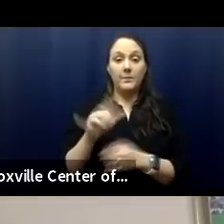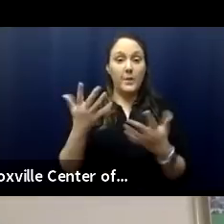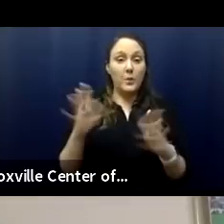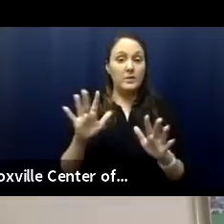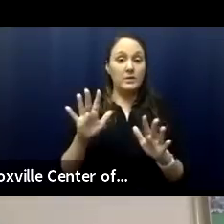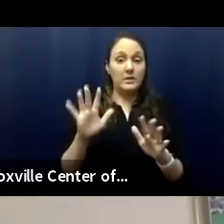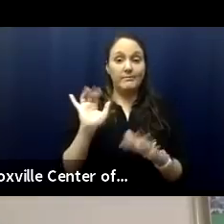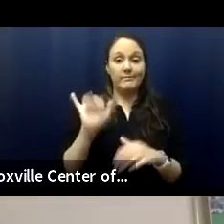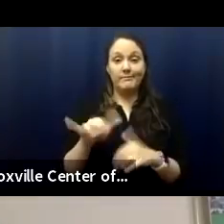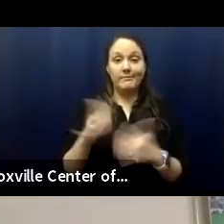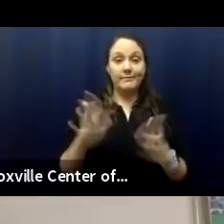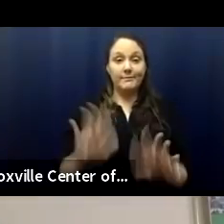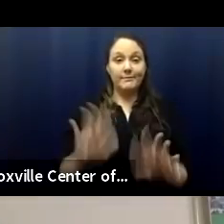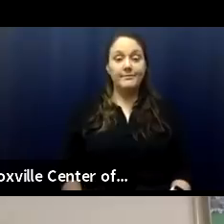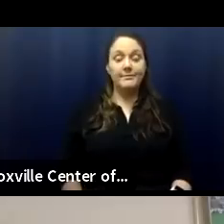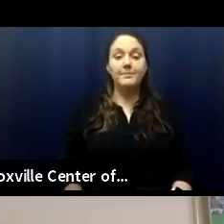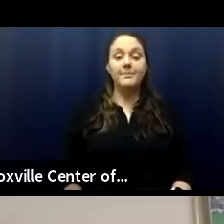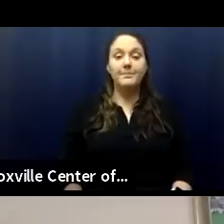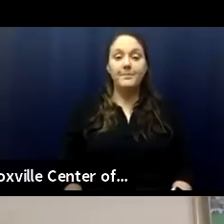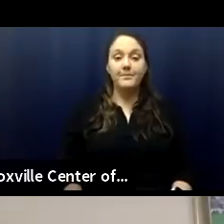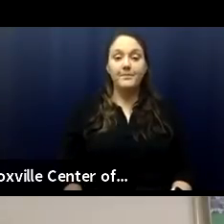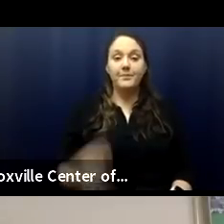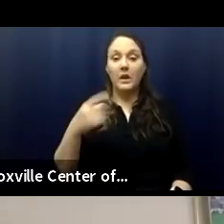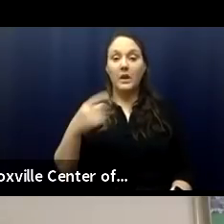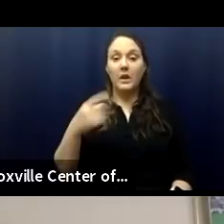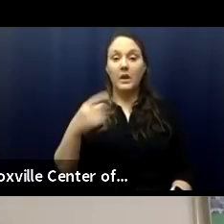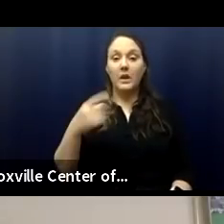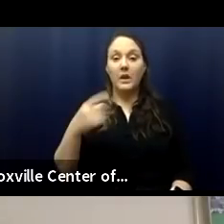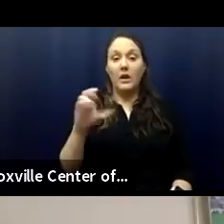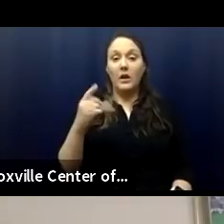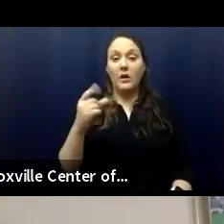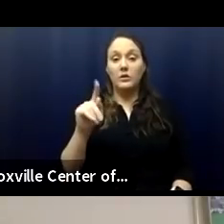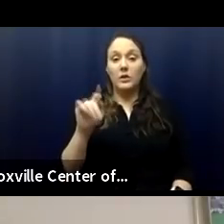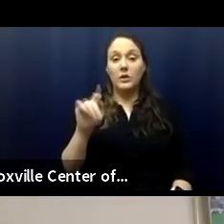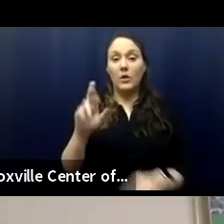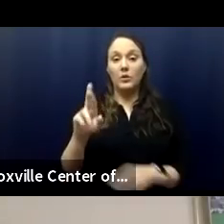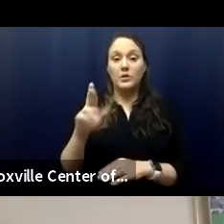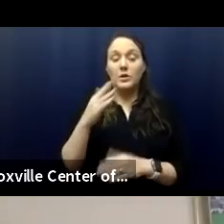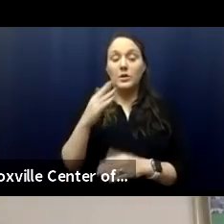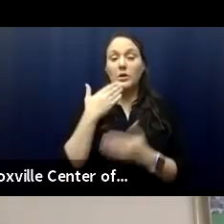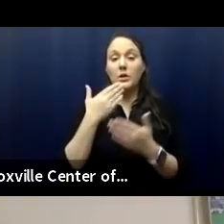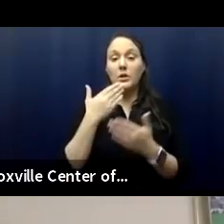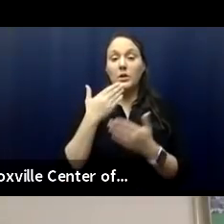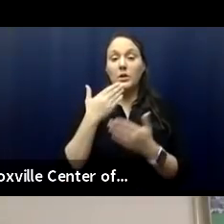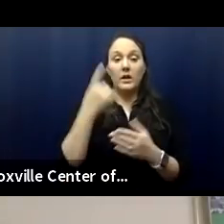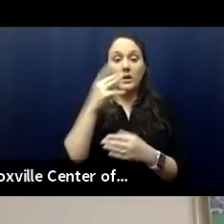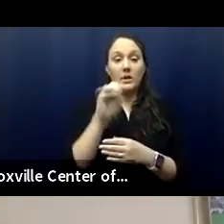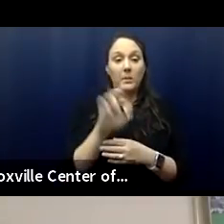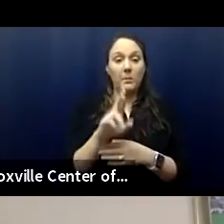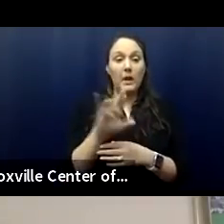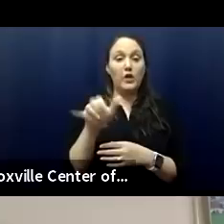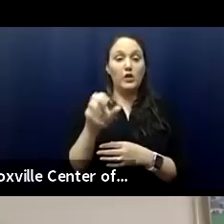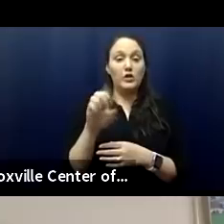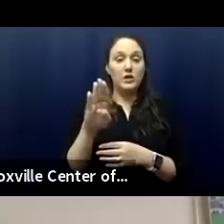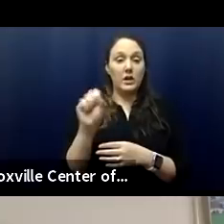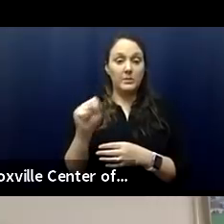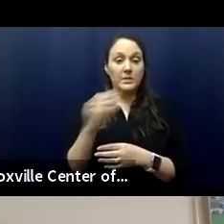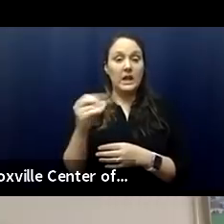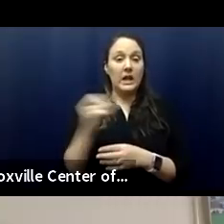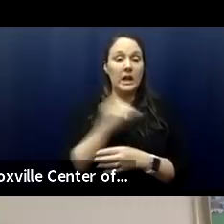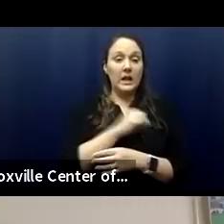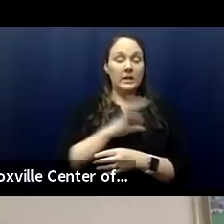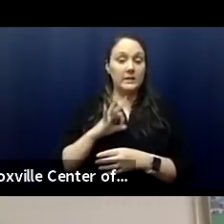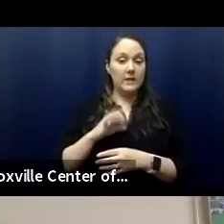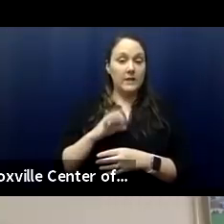up. I would like to take this opportunity to thank Mayor Jacobs and the staff. I think that was a very